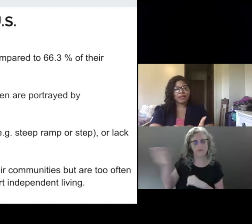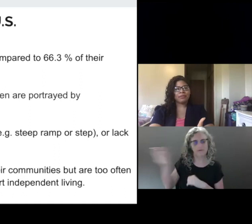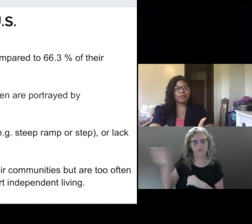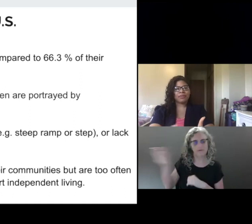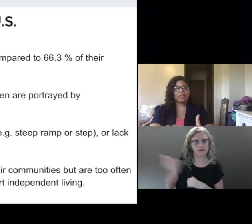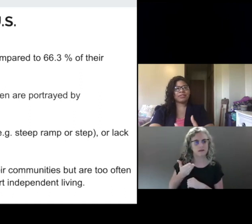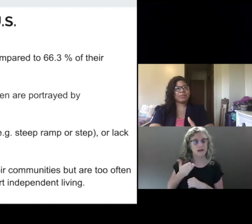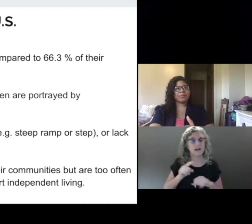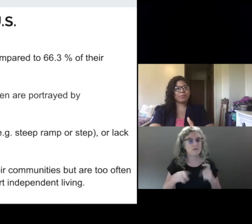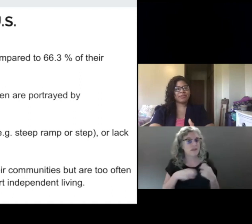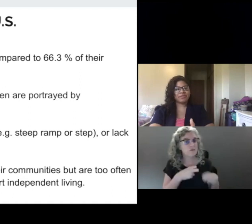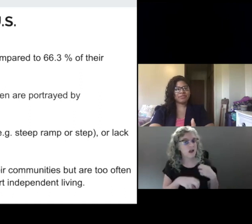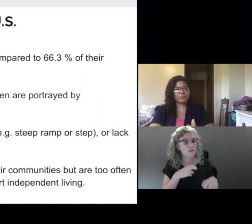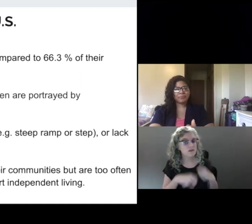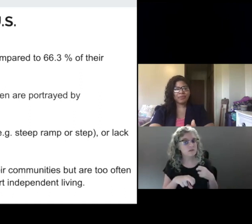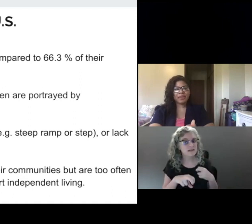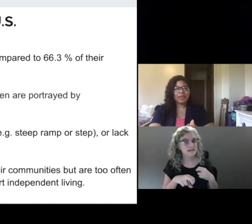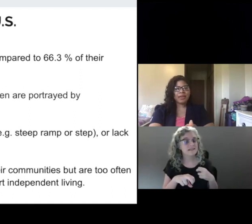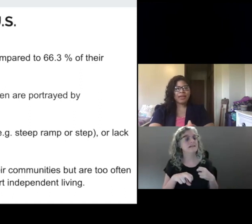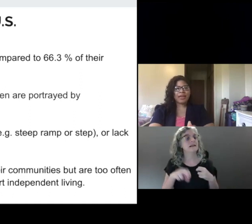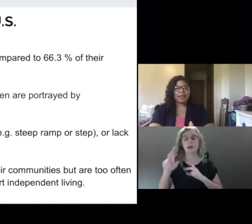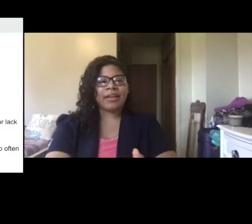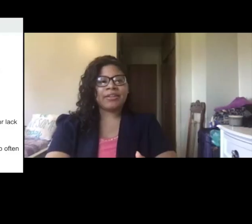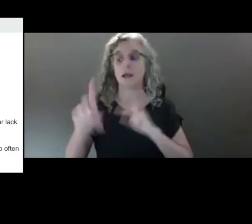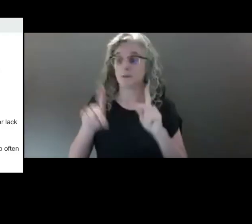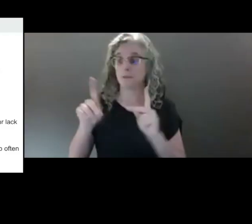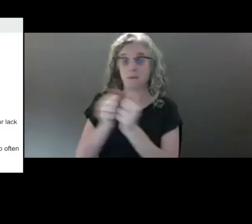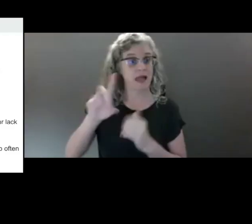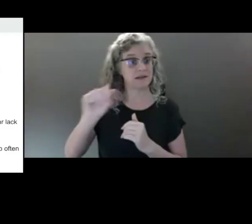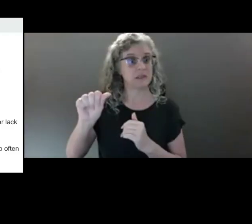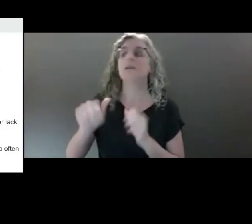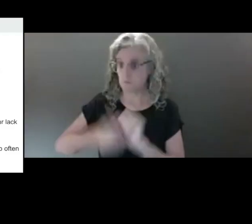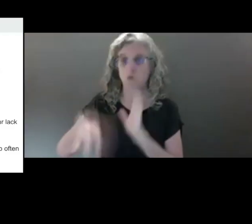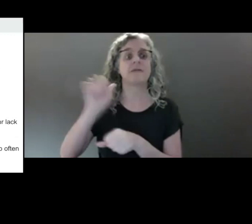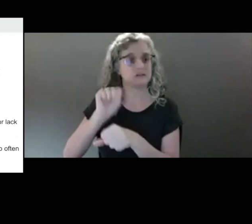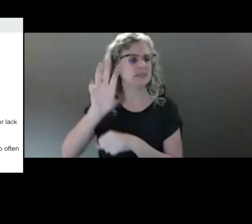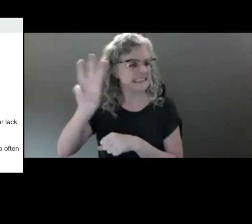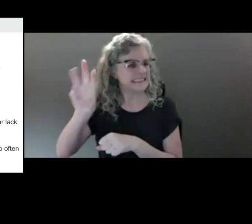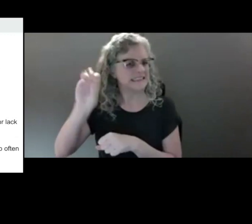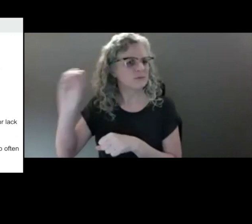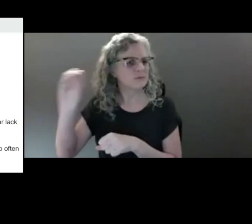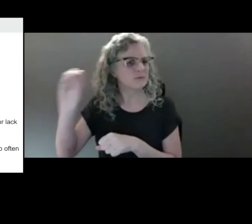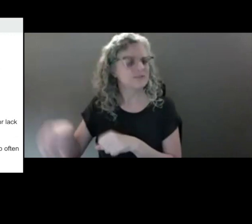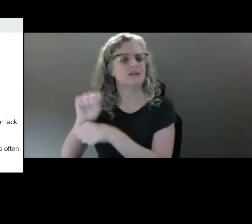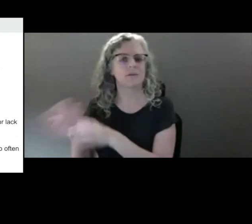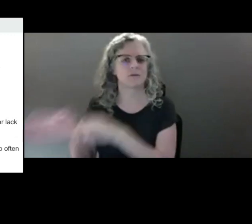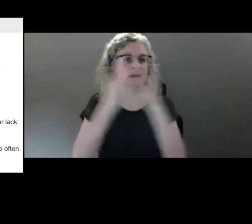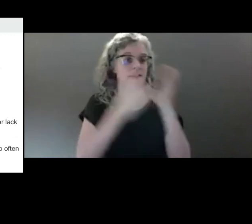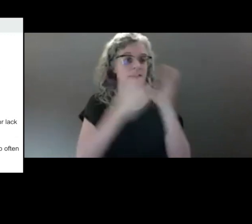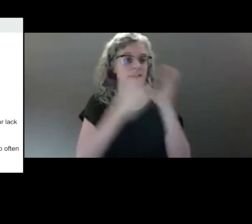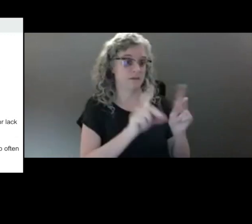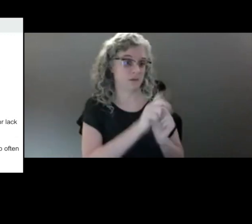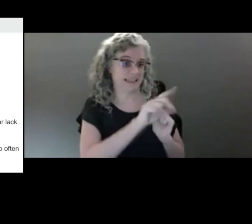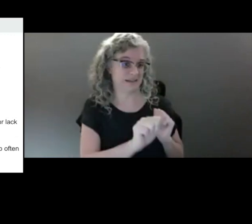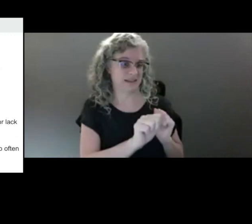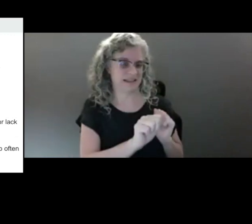66.3% of their non-disabled peers. And in terms of visibility and representation,